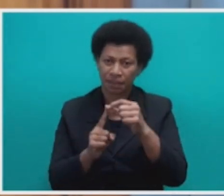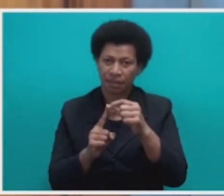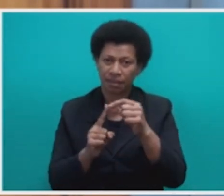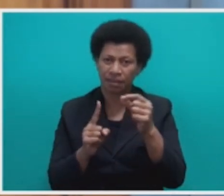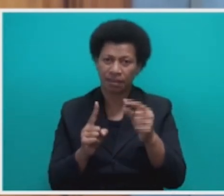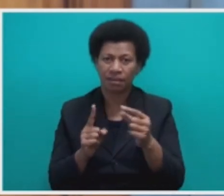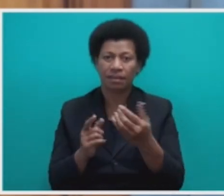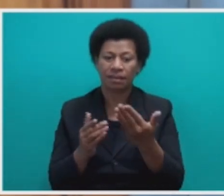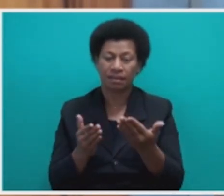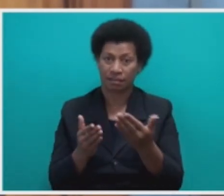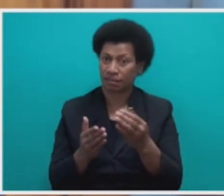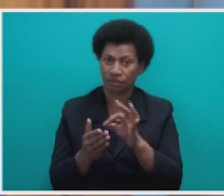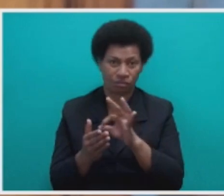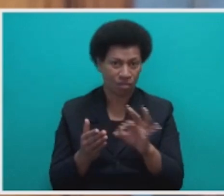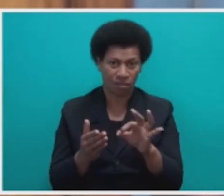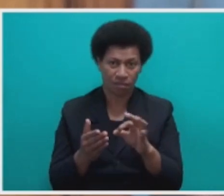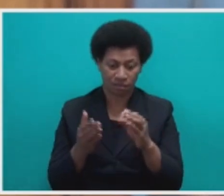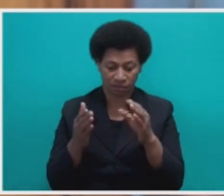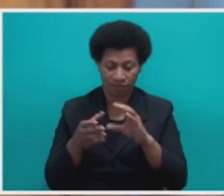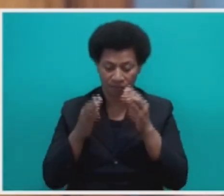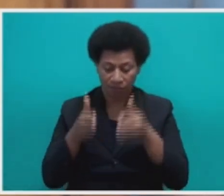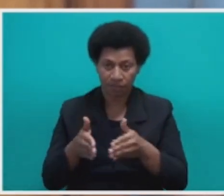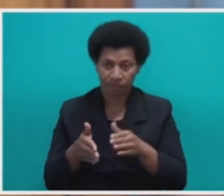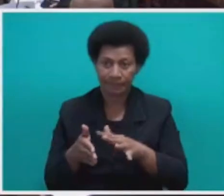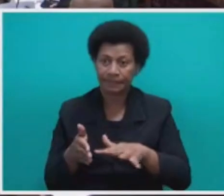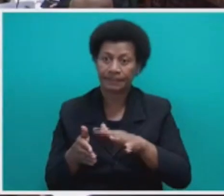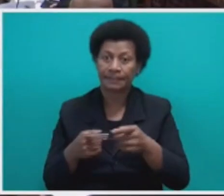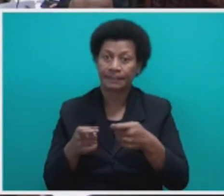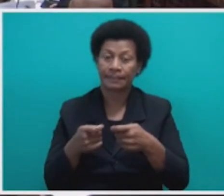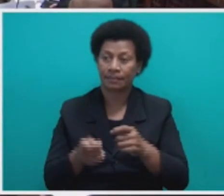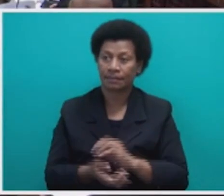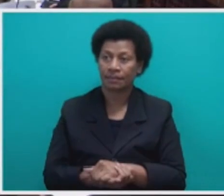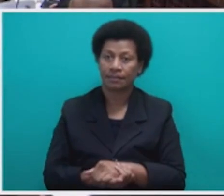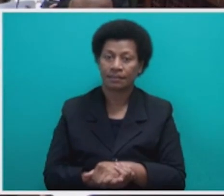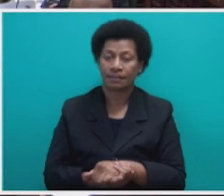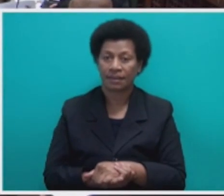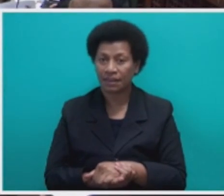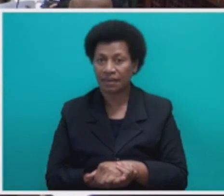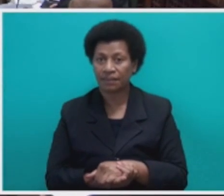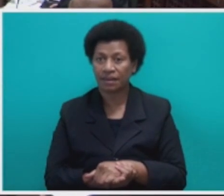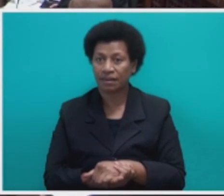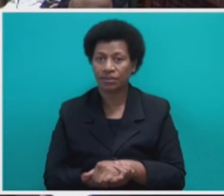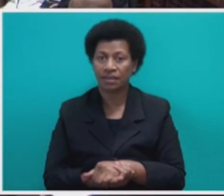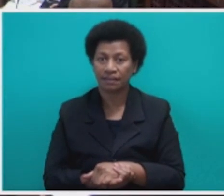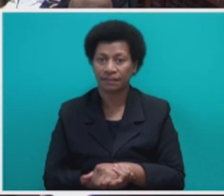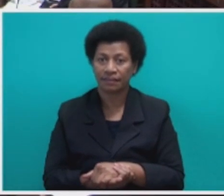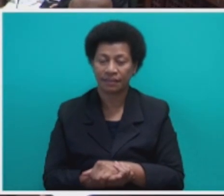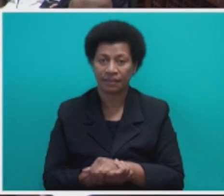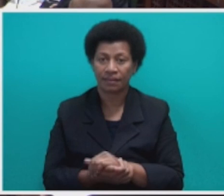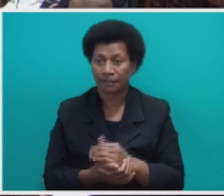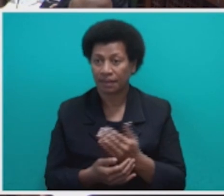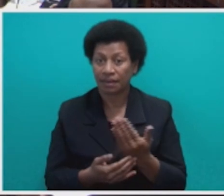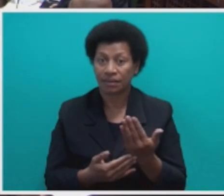these particular industries? Thank you, Honourable Speaker. Yes, Honourable. Thank you, Mr. Speaker. See, I think the question makes a lot of sense,